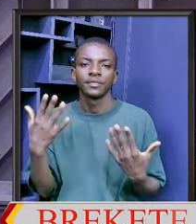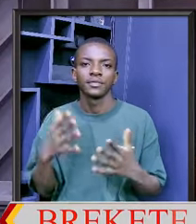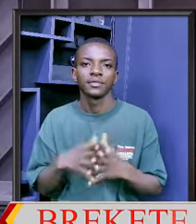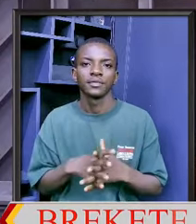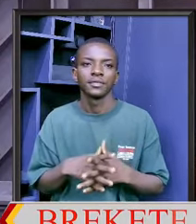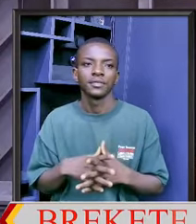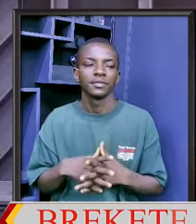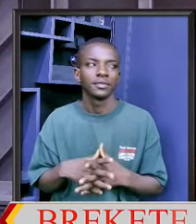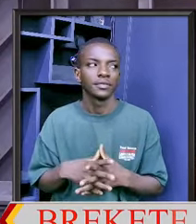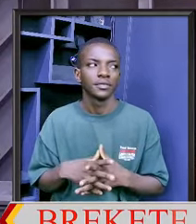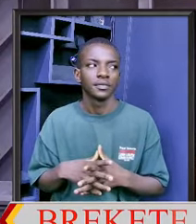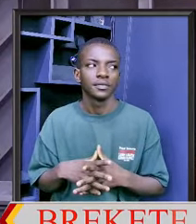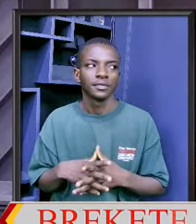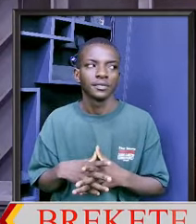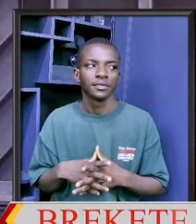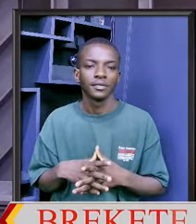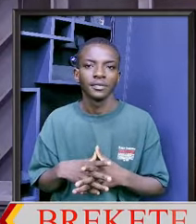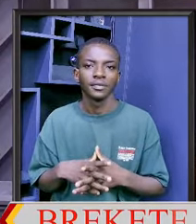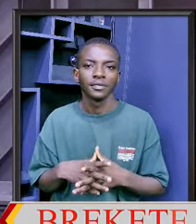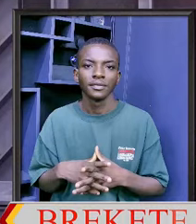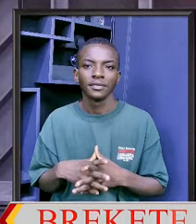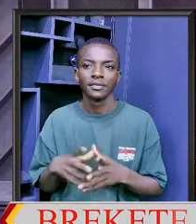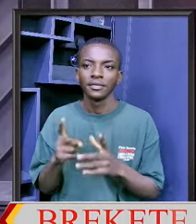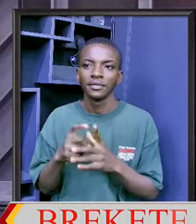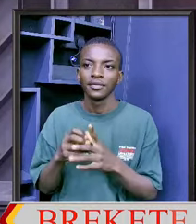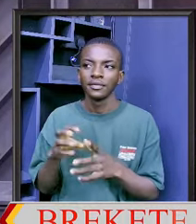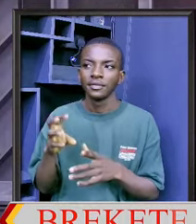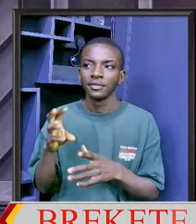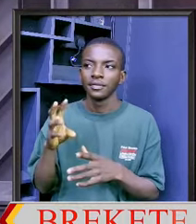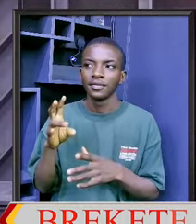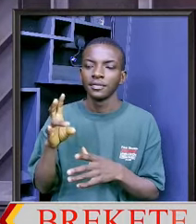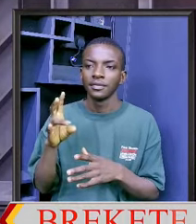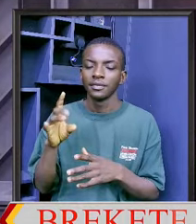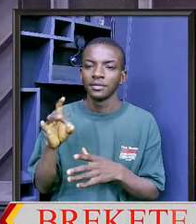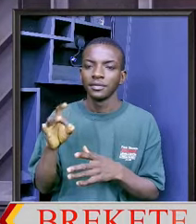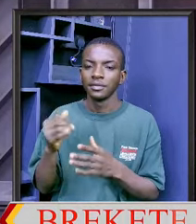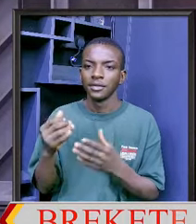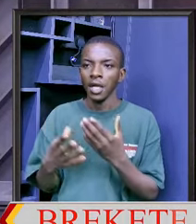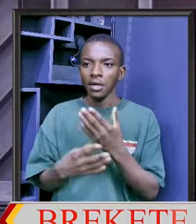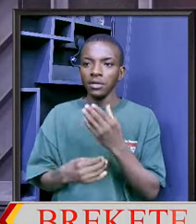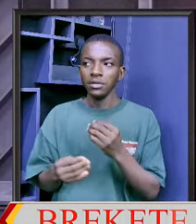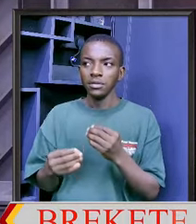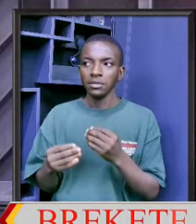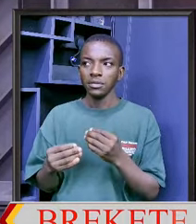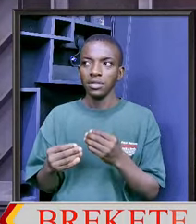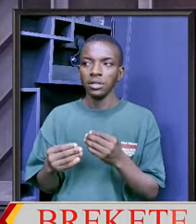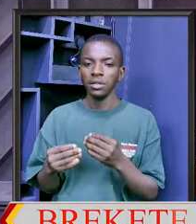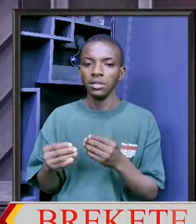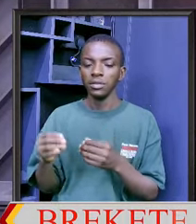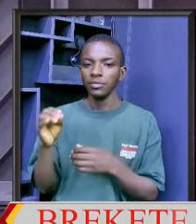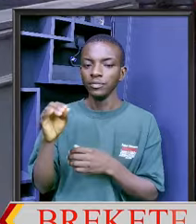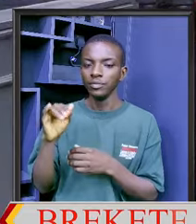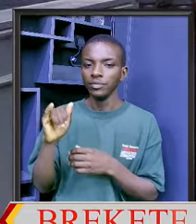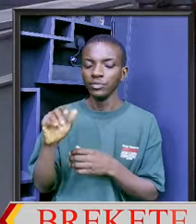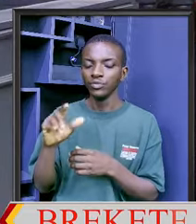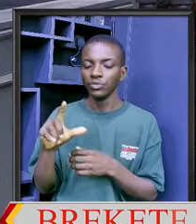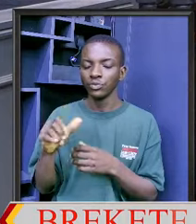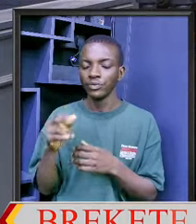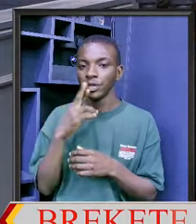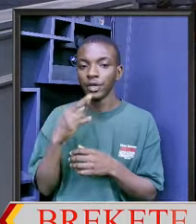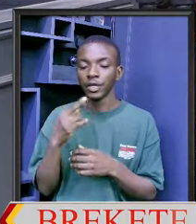appreciate. Eh? Rice don't reach 80,000. Yes, sir. Mwano. So this red oil now. Yes, sir. Okay, the number